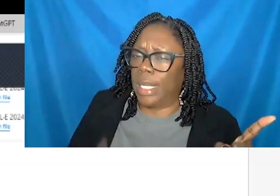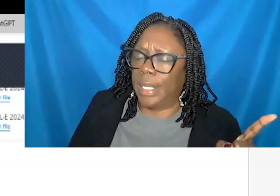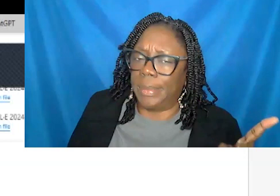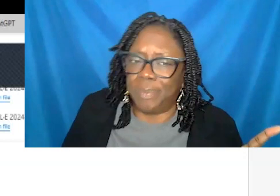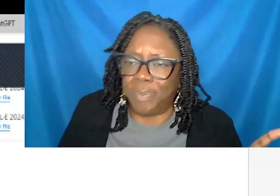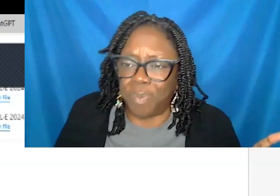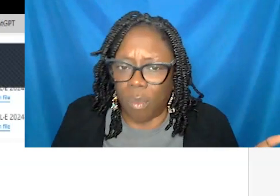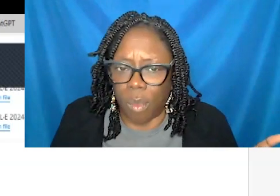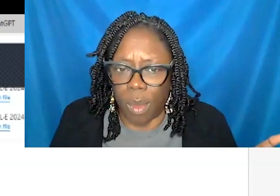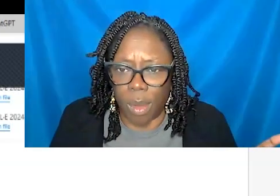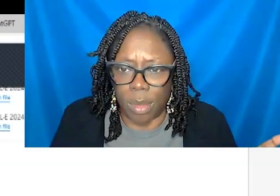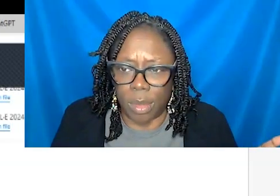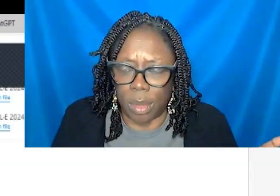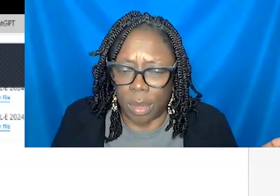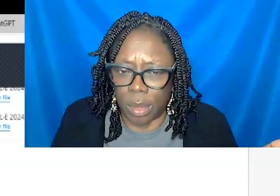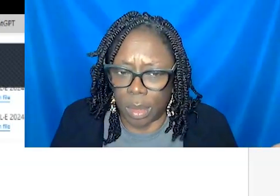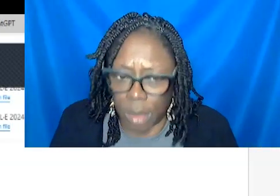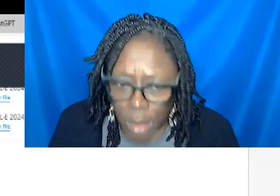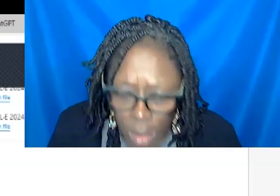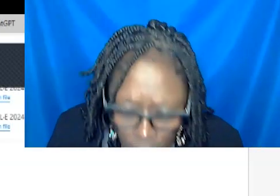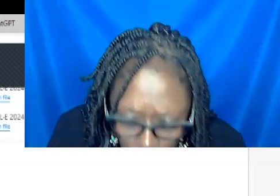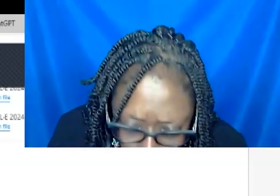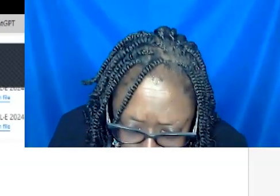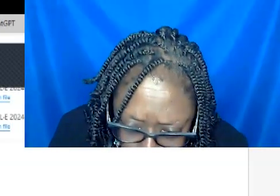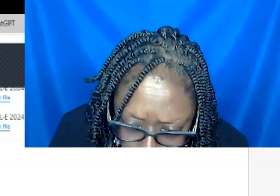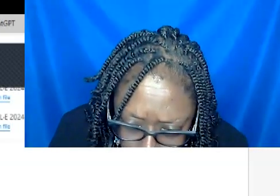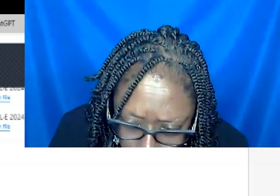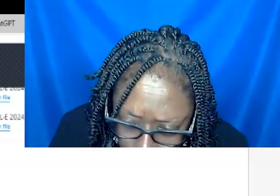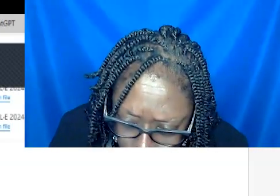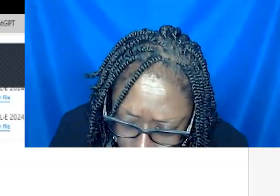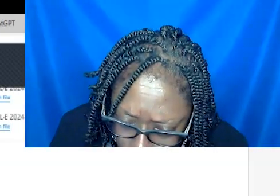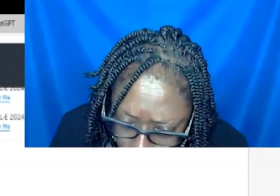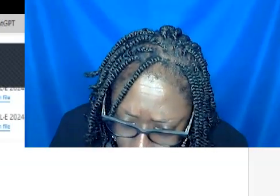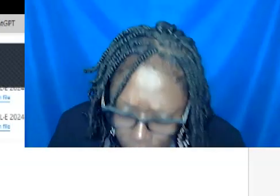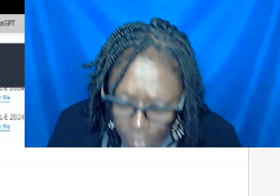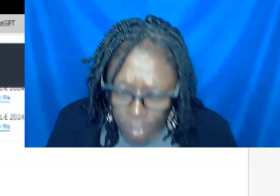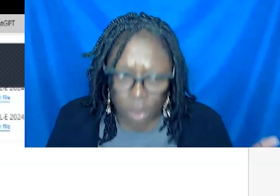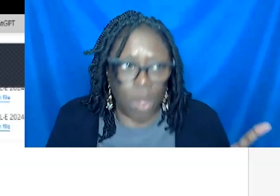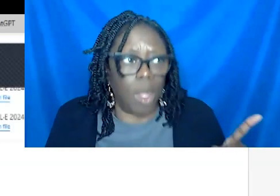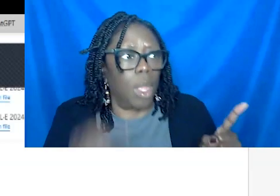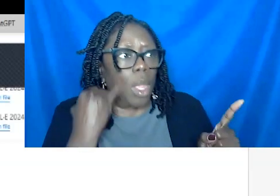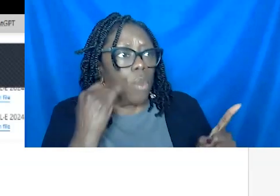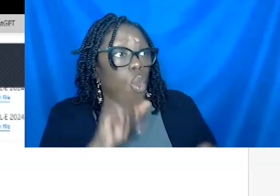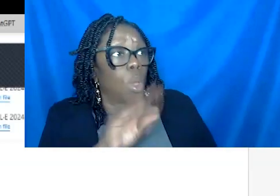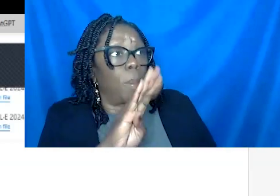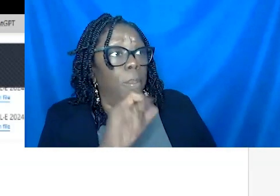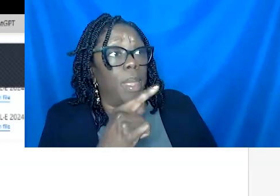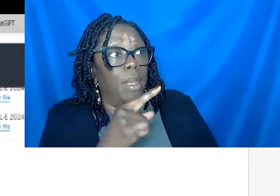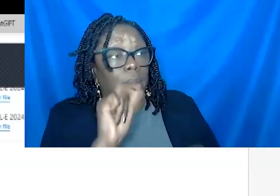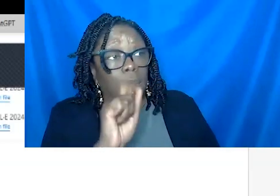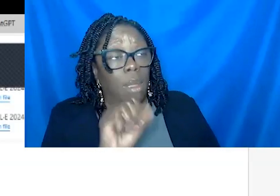asked 3.5 to do an image and then. Yeah, so the last one is the one, but if you go to bing.com, Right. Bing will do it for